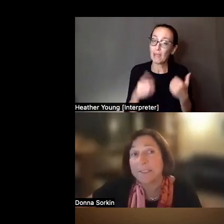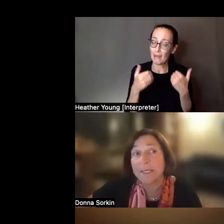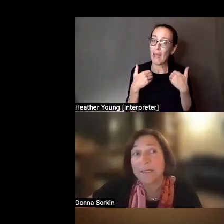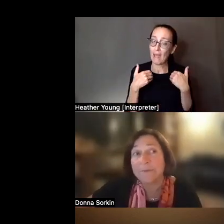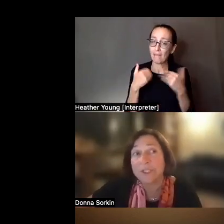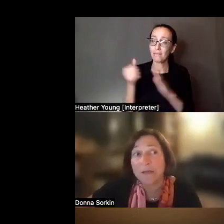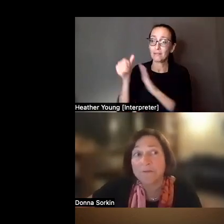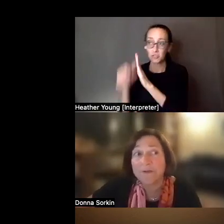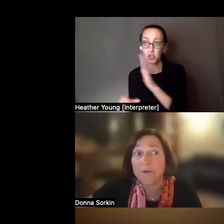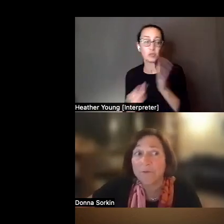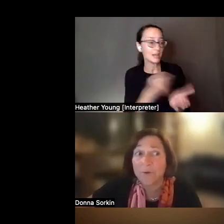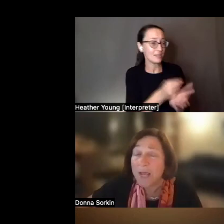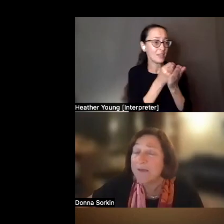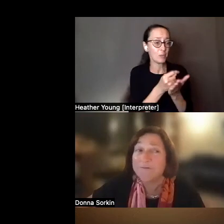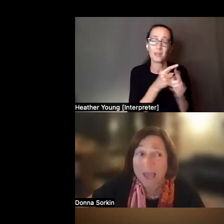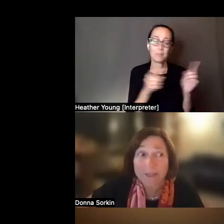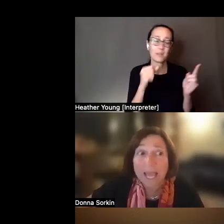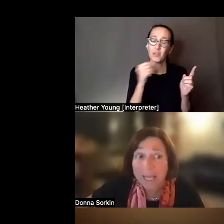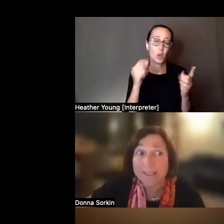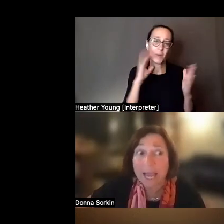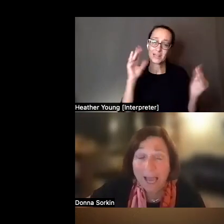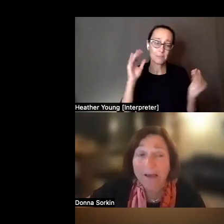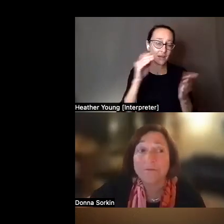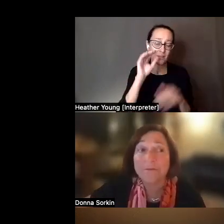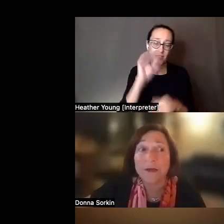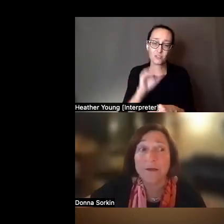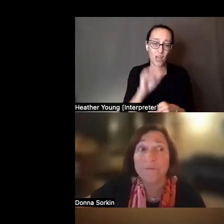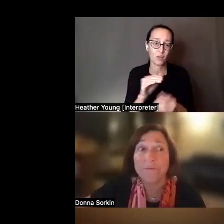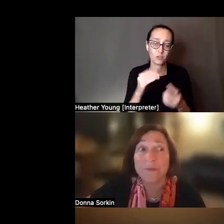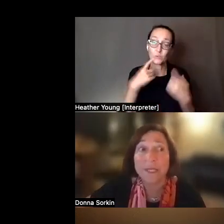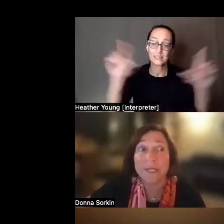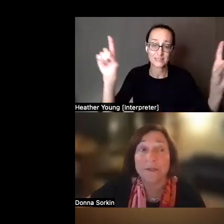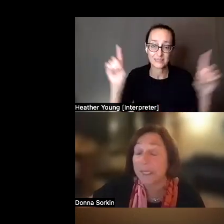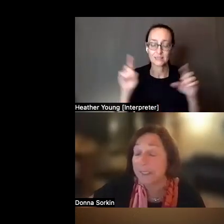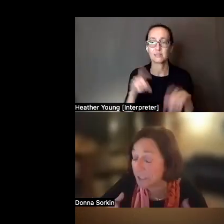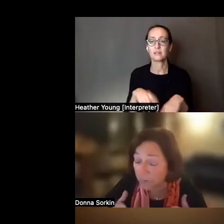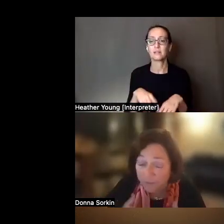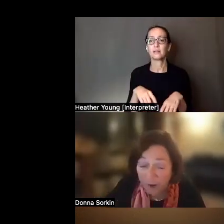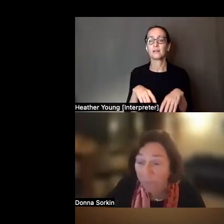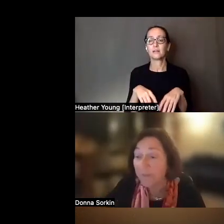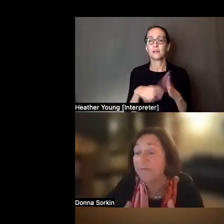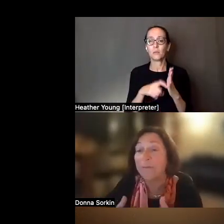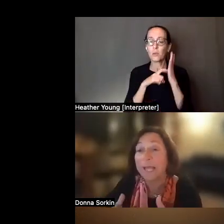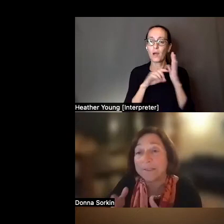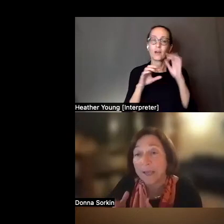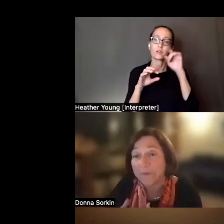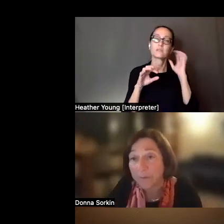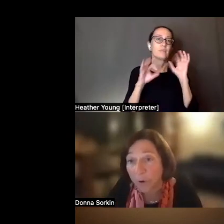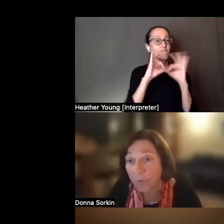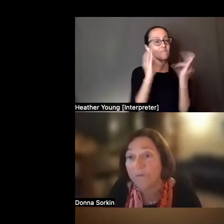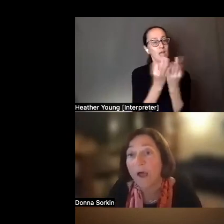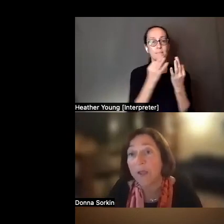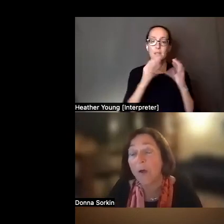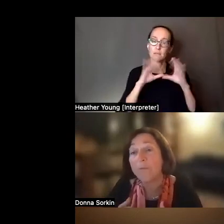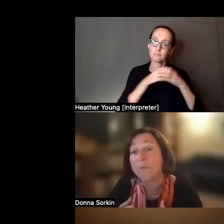expect the child to follow through. The family has to have it has to do the therapy. The family has to have the